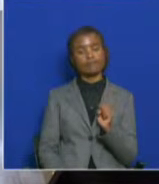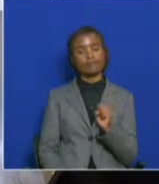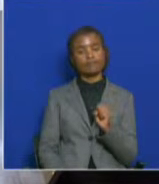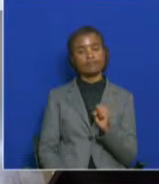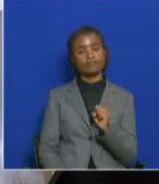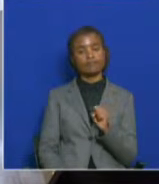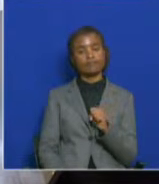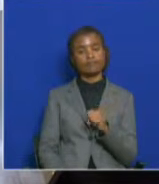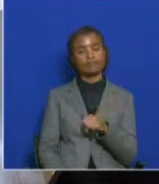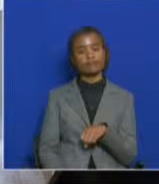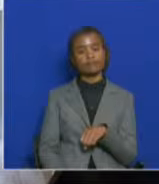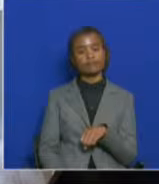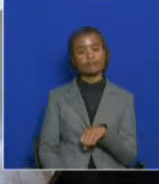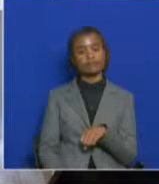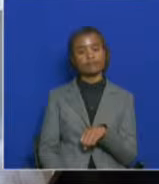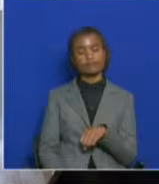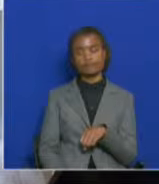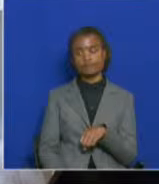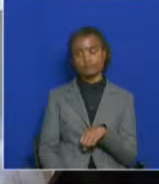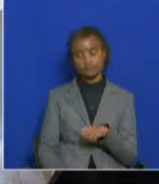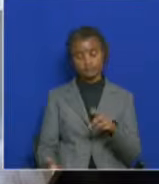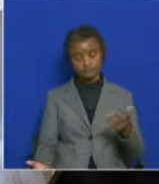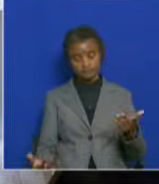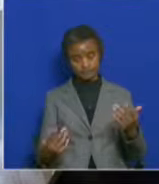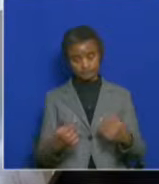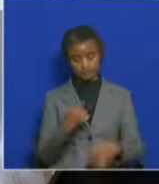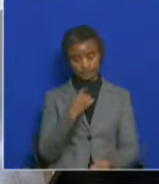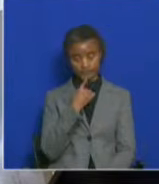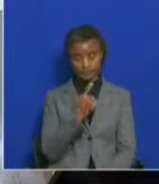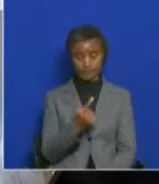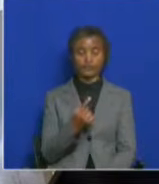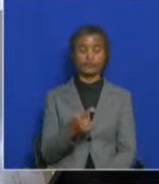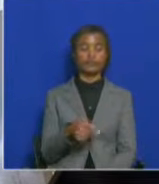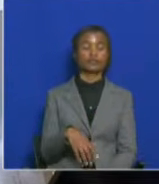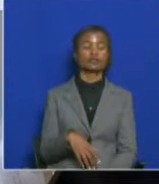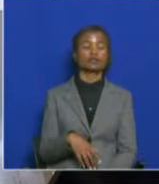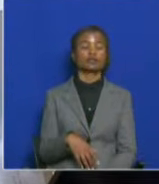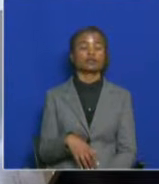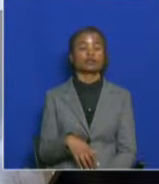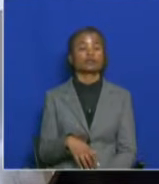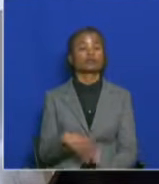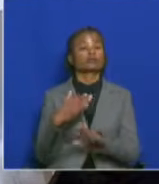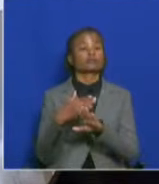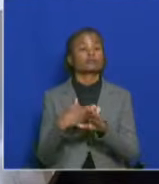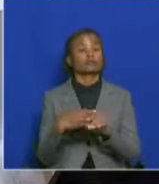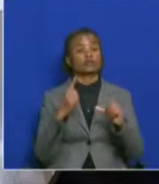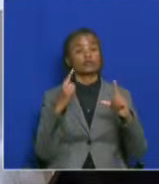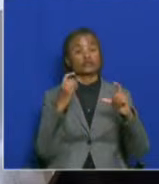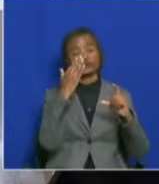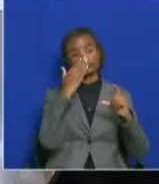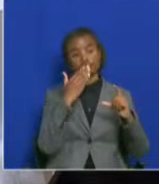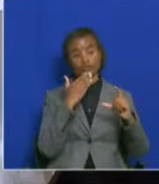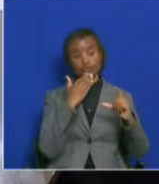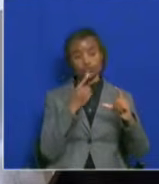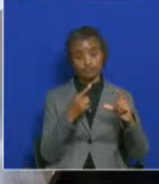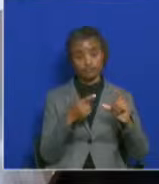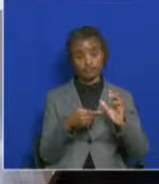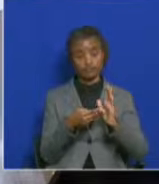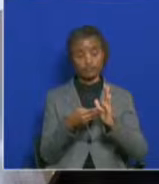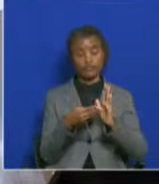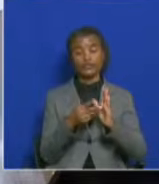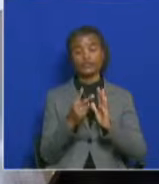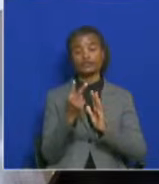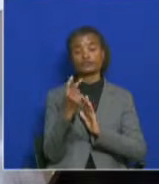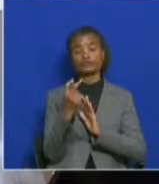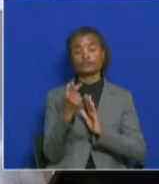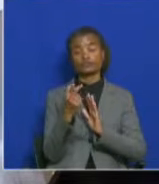let me just say this before we get to the screenshots. There are two texts from General Khan to Mr. Sayed above it. I dropped